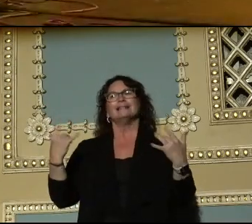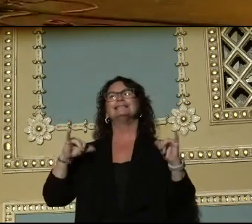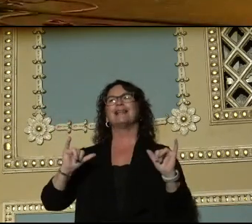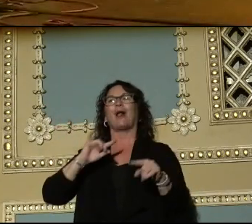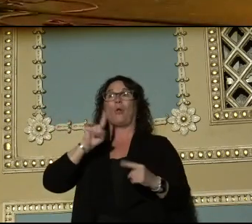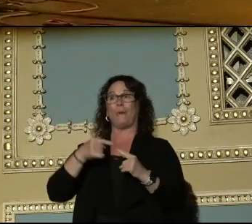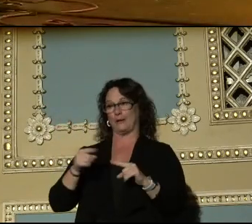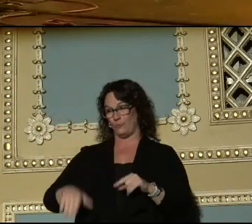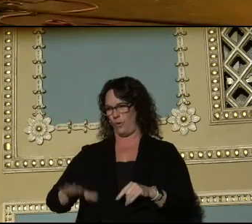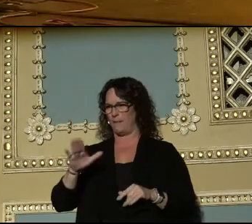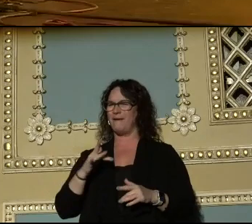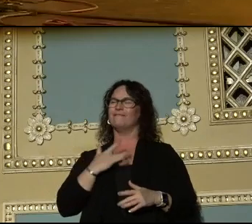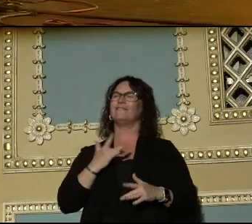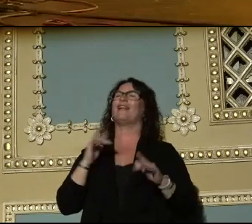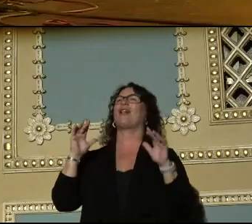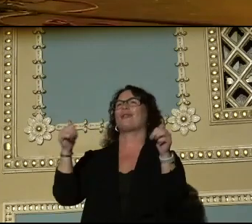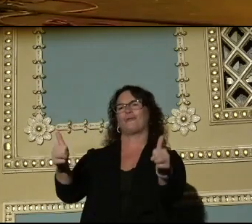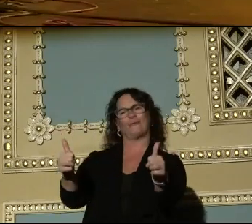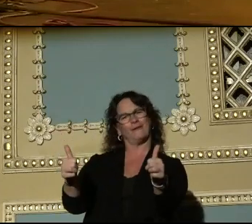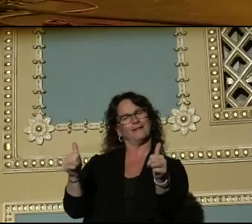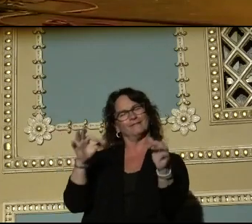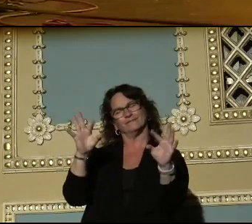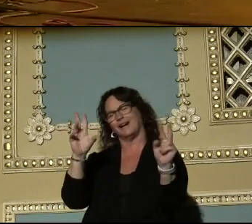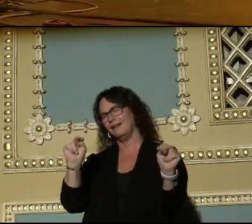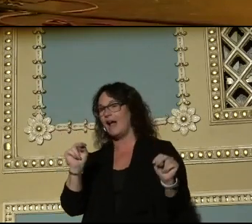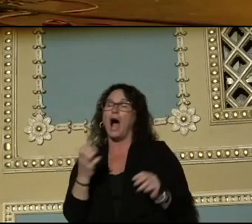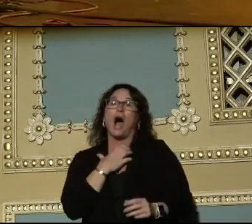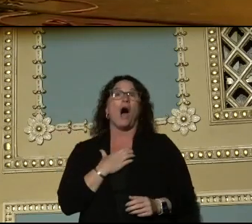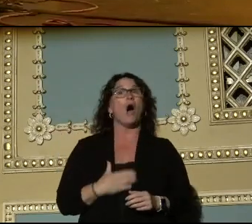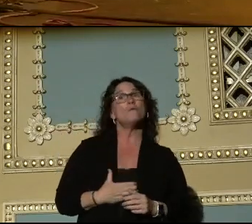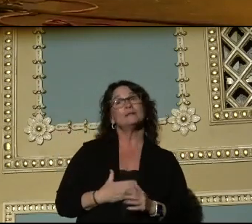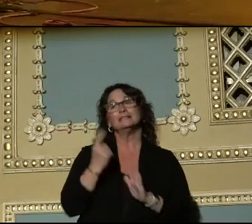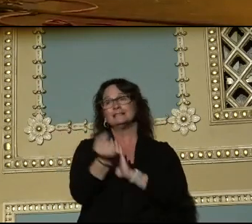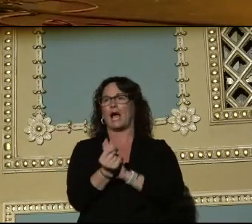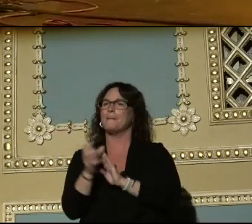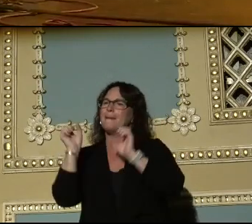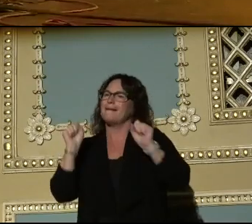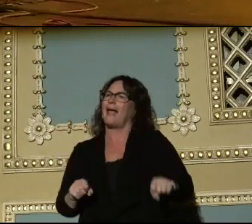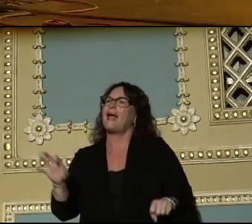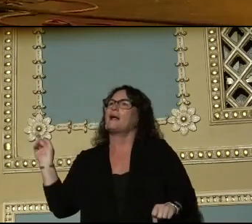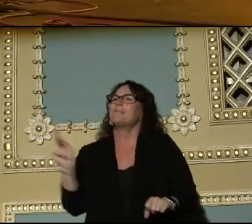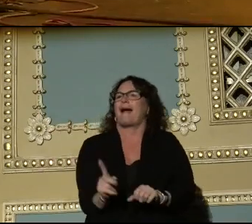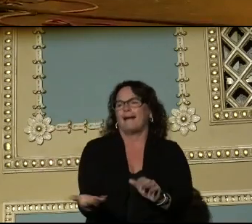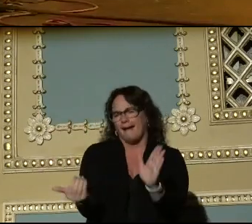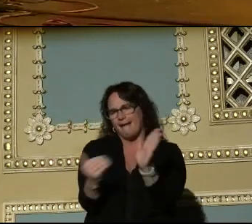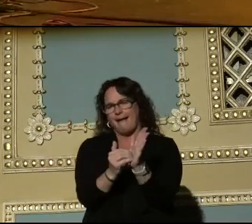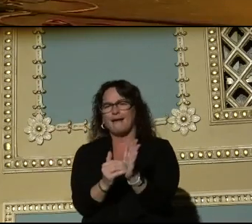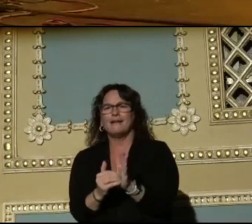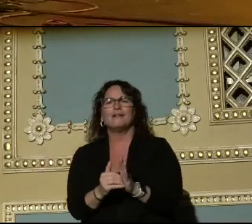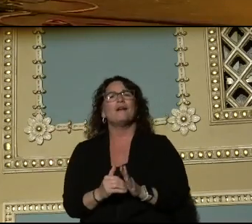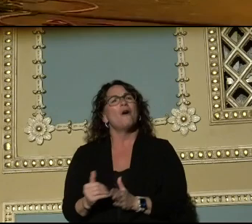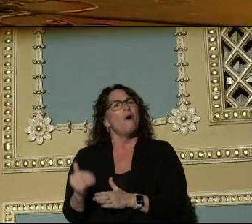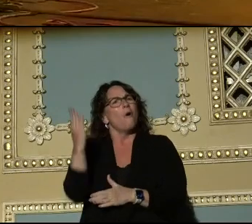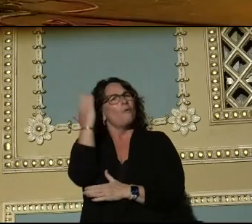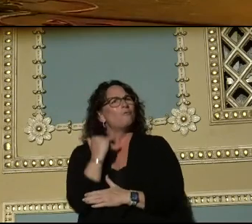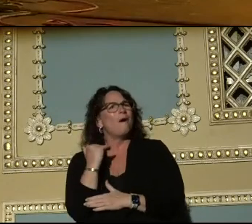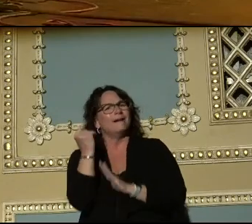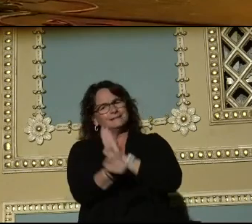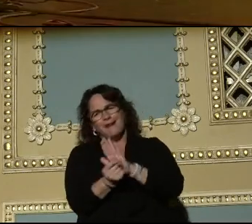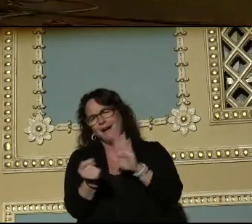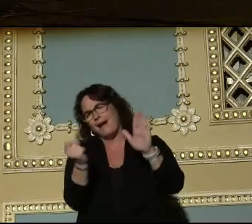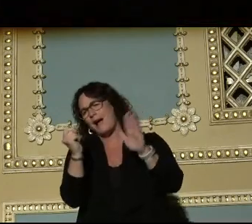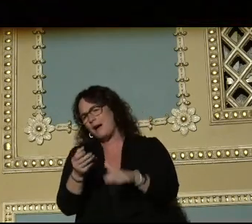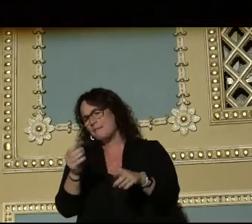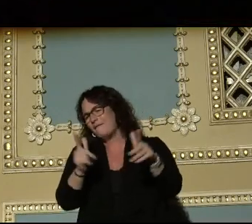wish those days could come back once more. Why did those days ever have to